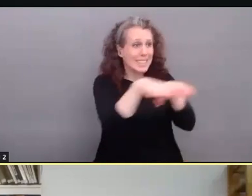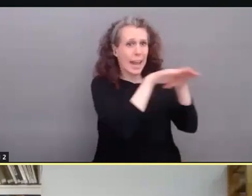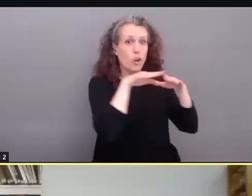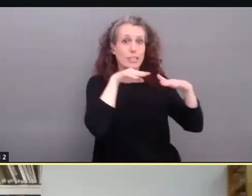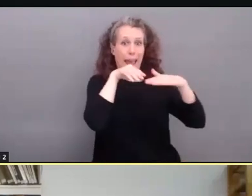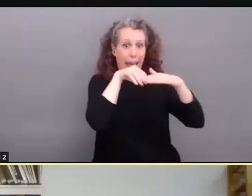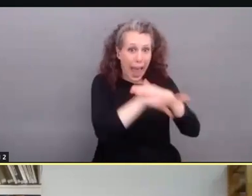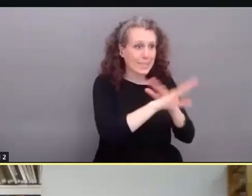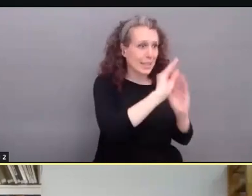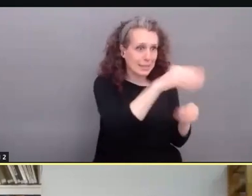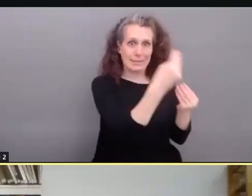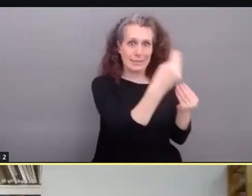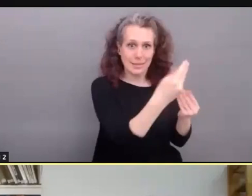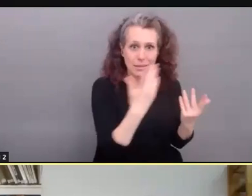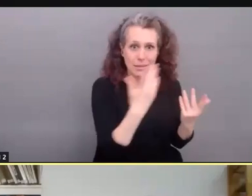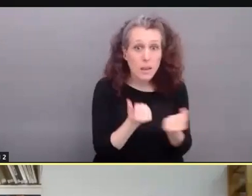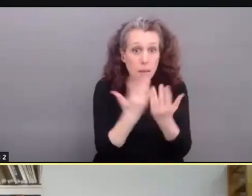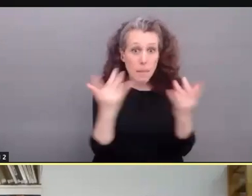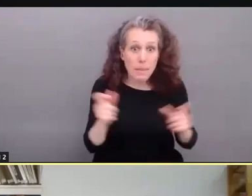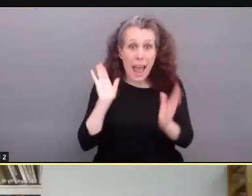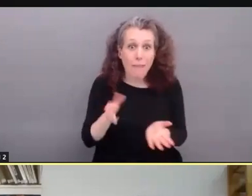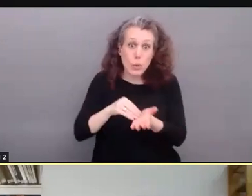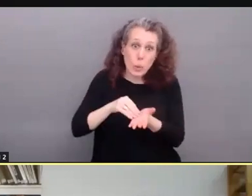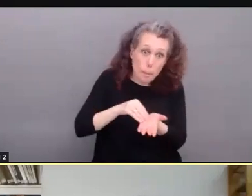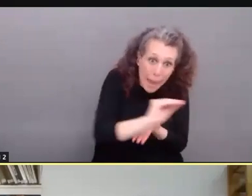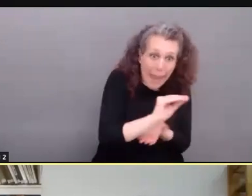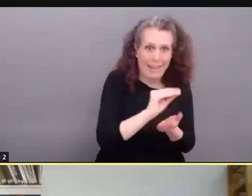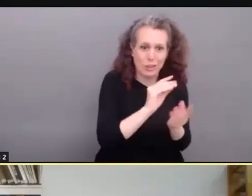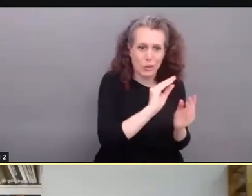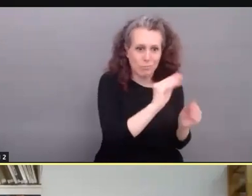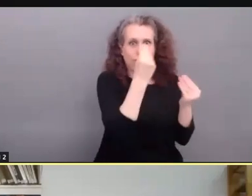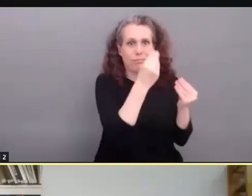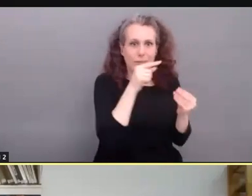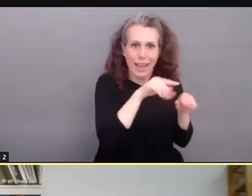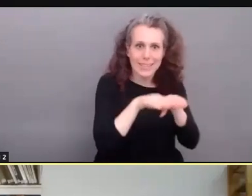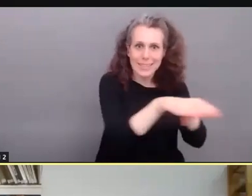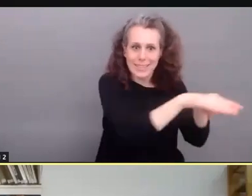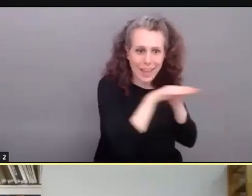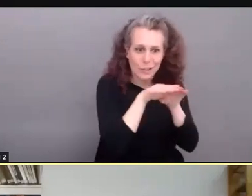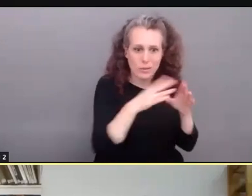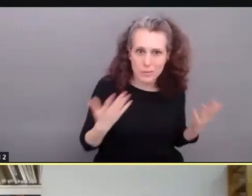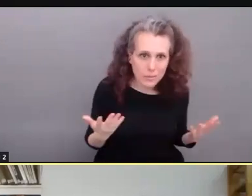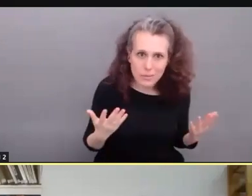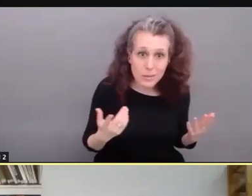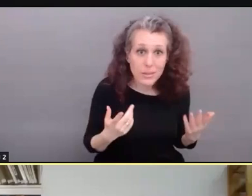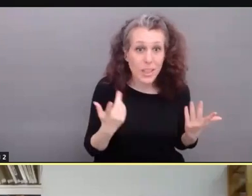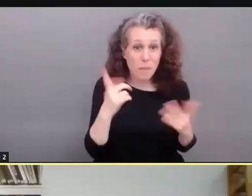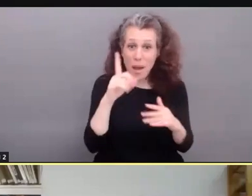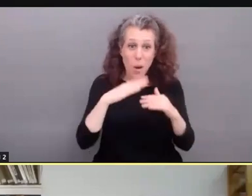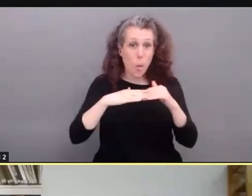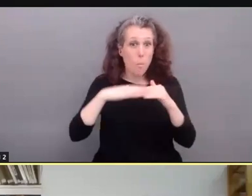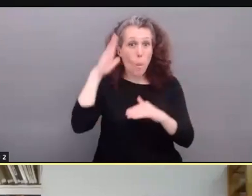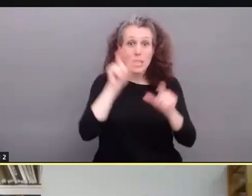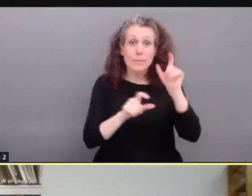for so many people there is a big cost involved in accessing standards. And when you think that the vast majority of